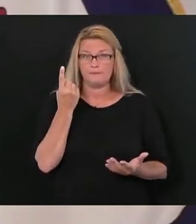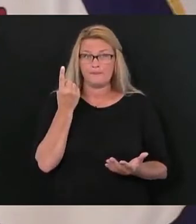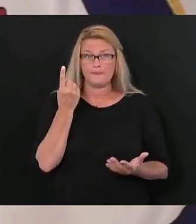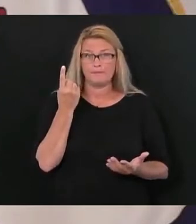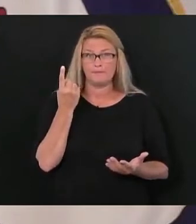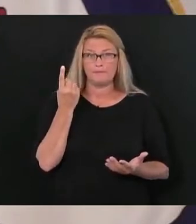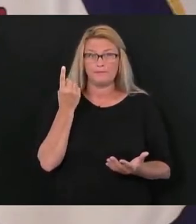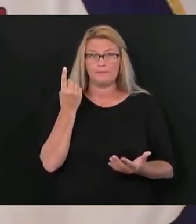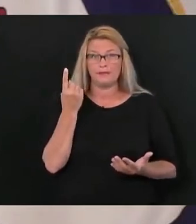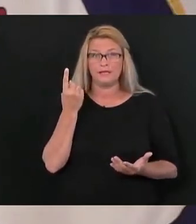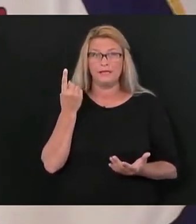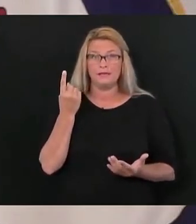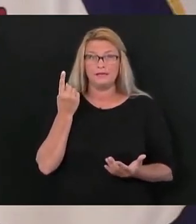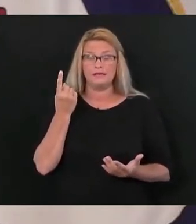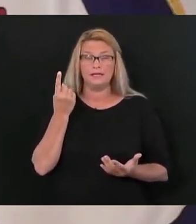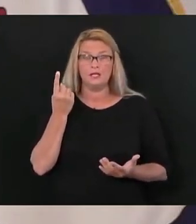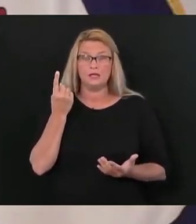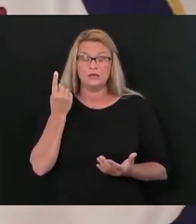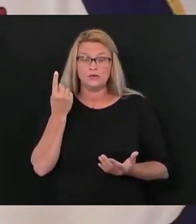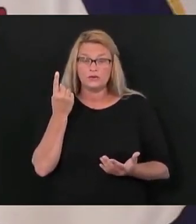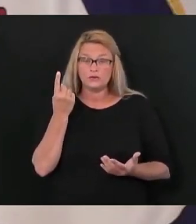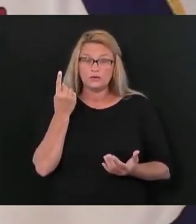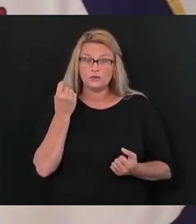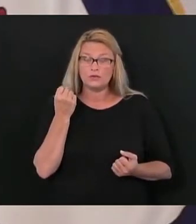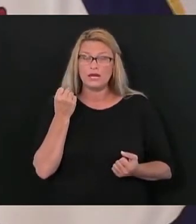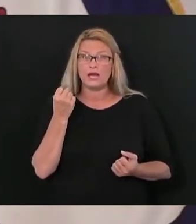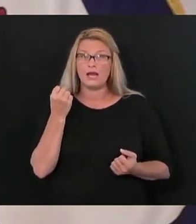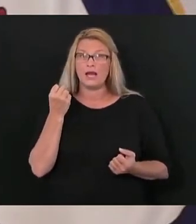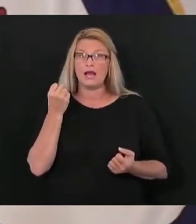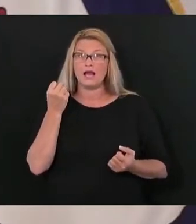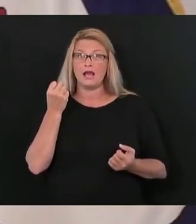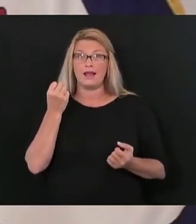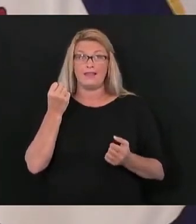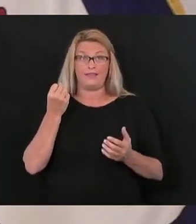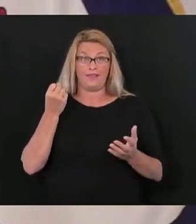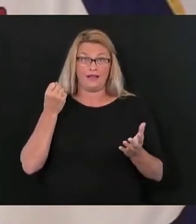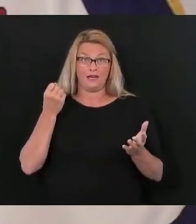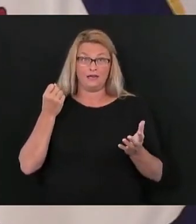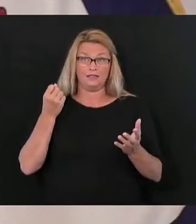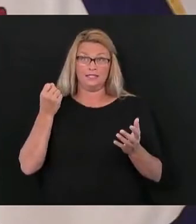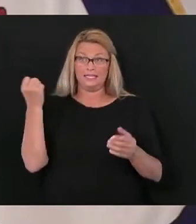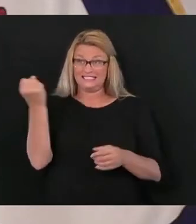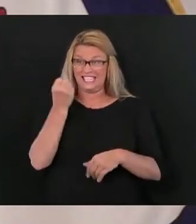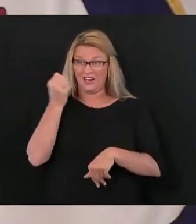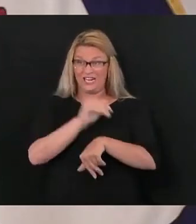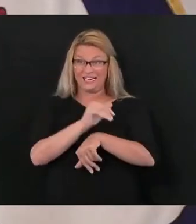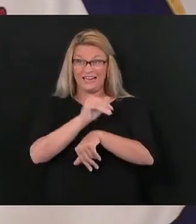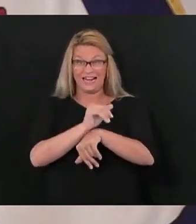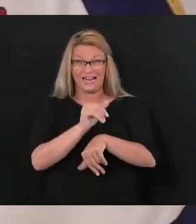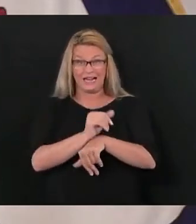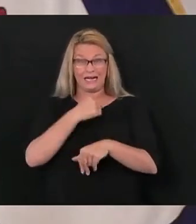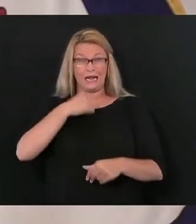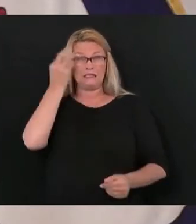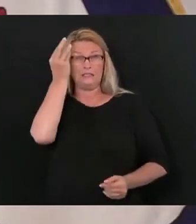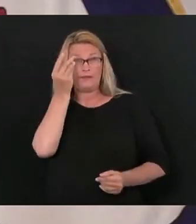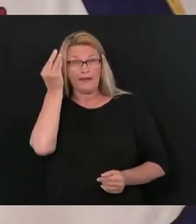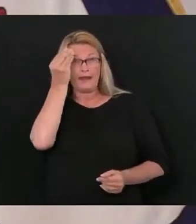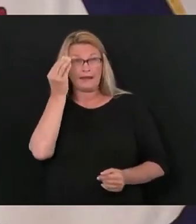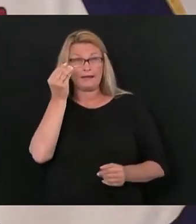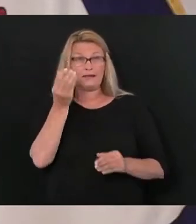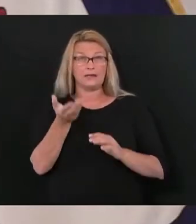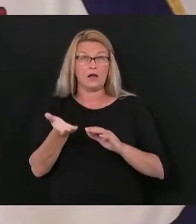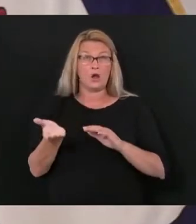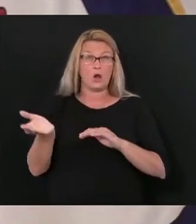on Saturday, and then through Saturday night, and then through all day